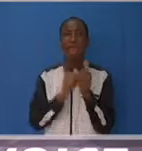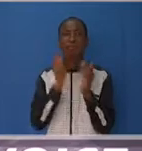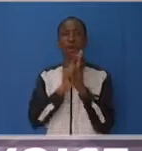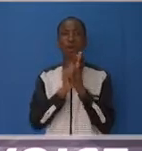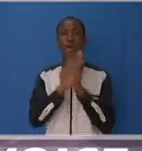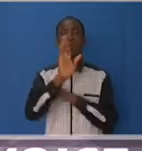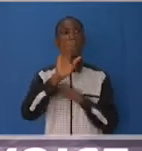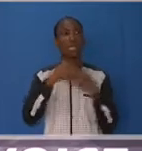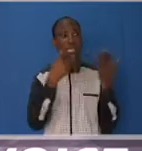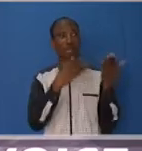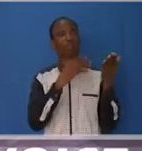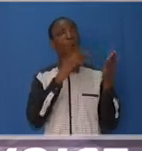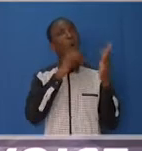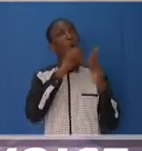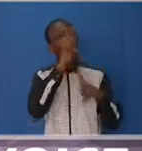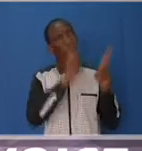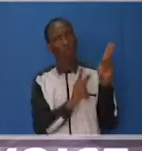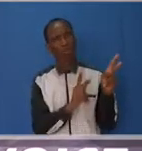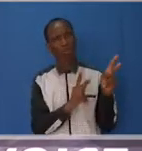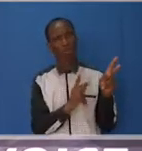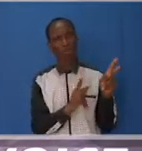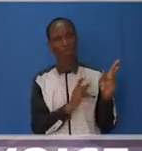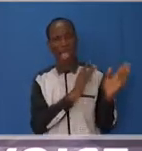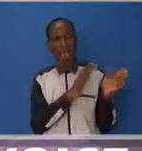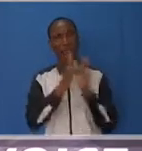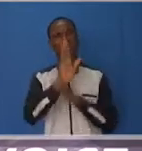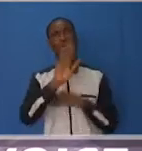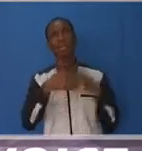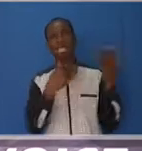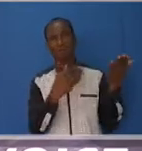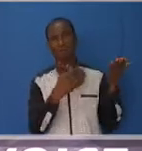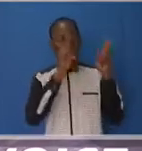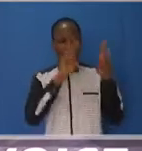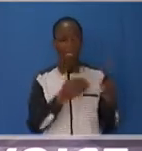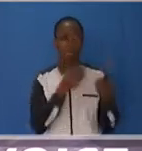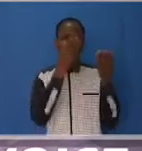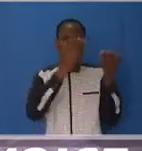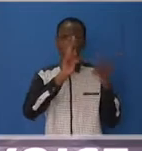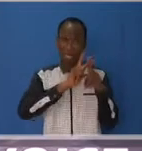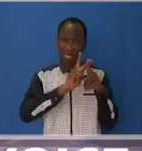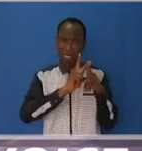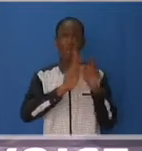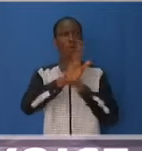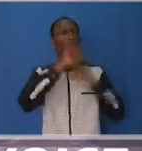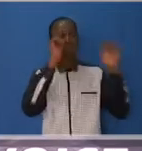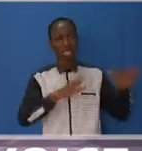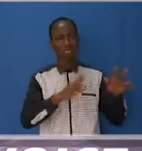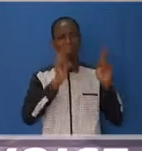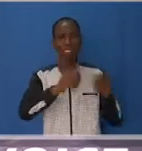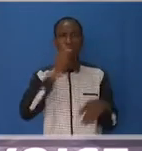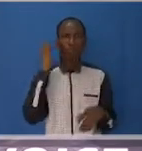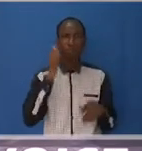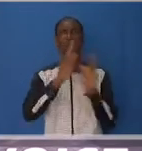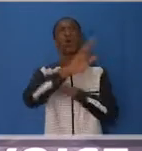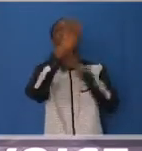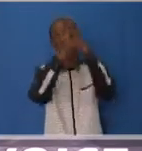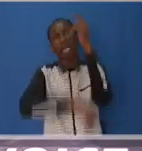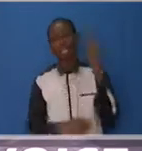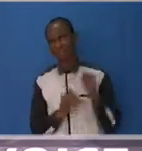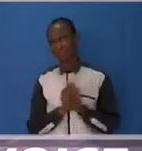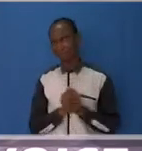nhyise biara o de matetefo no die odi so nhyira ba no so ndi ewendi so aso twemba nso ndi